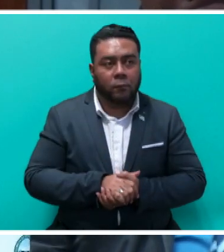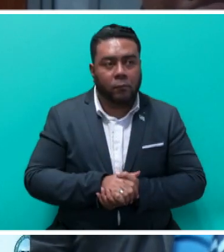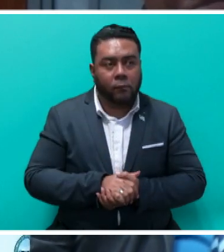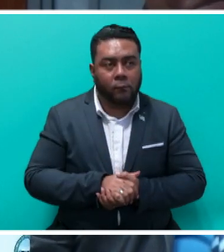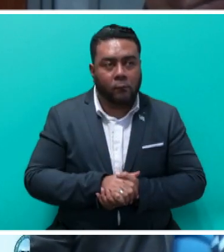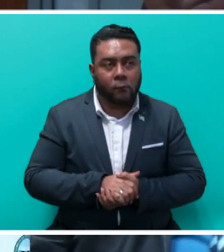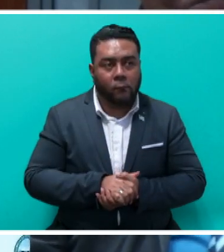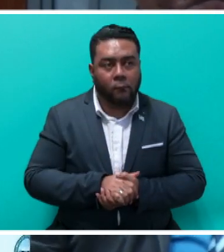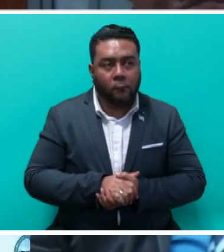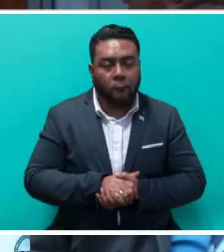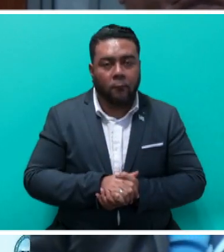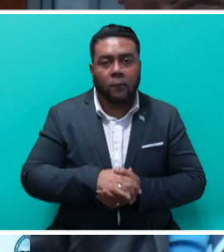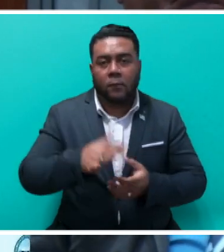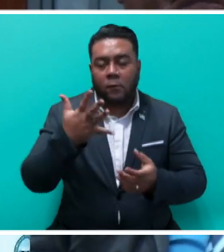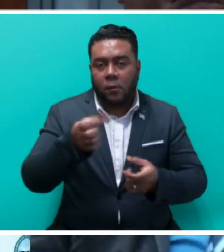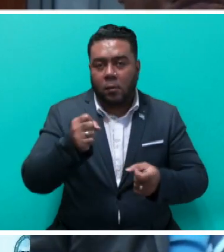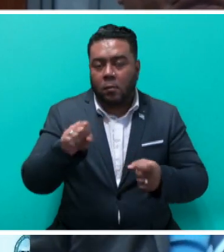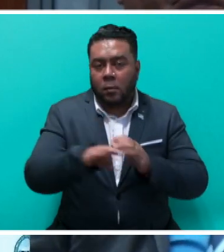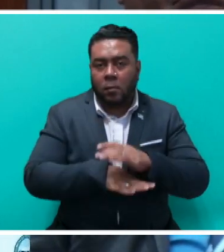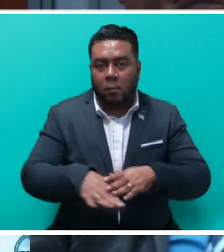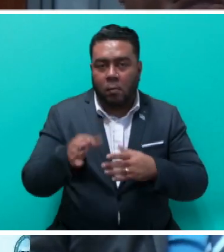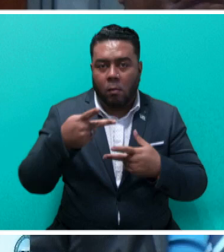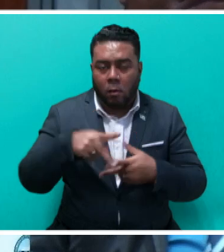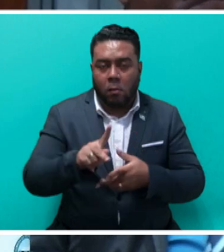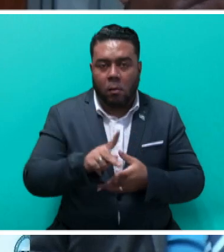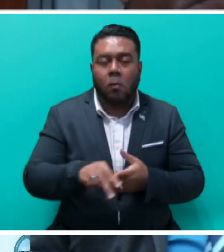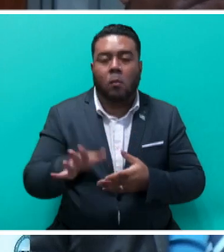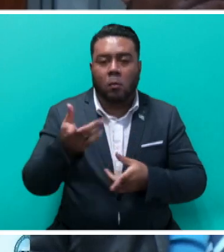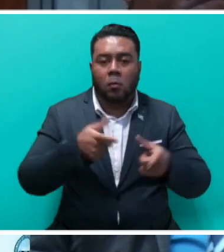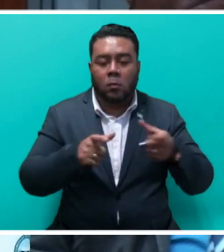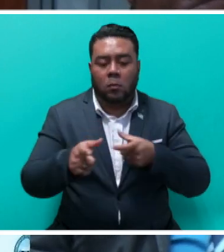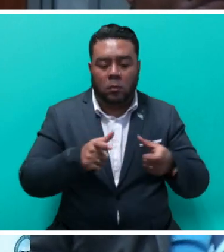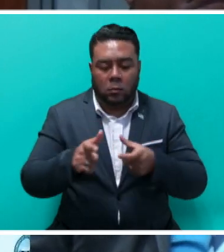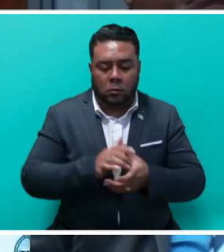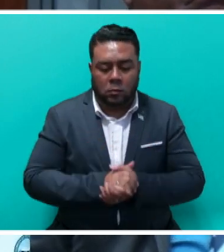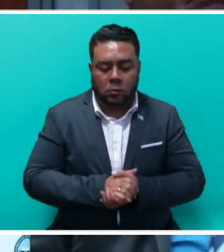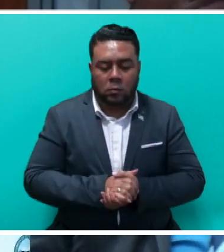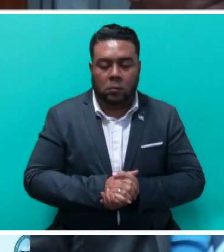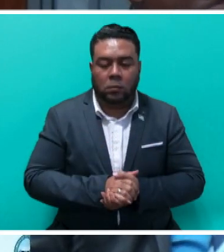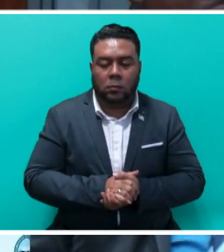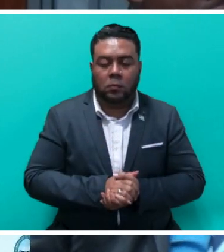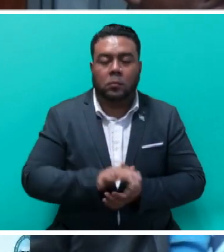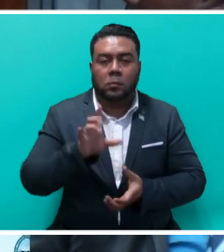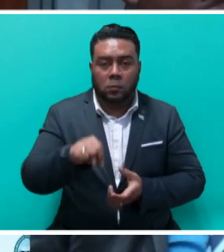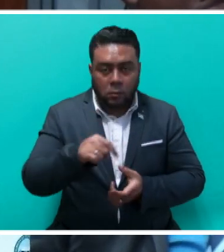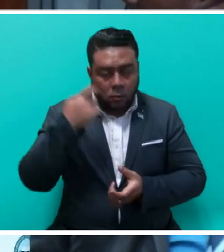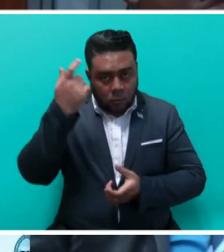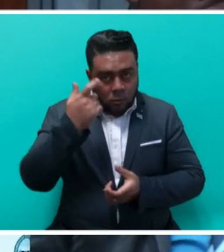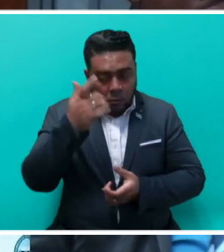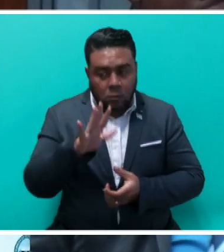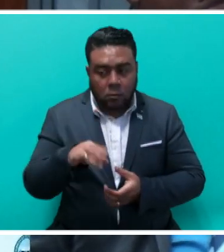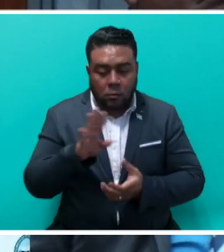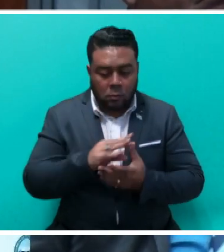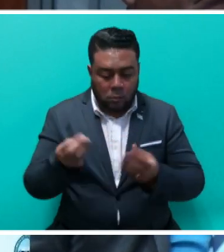town-based permits as a means to control the number of vehicles operating in urban centres. While this concern is valid, it